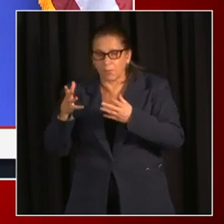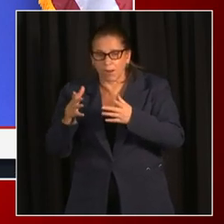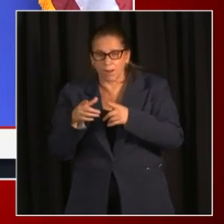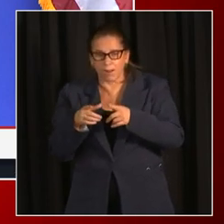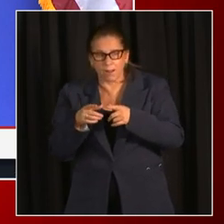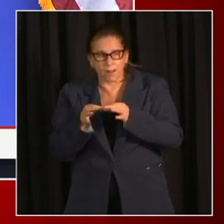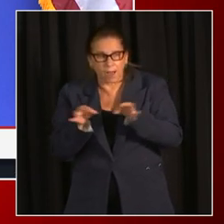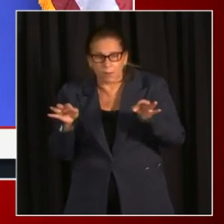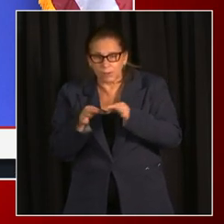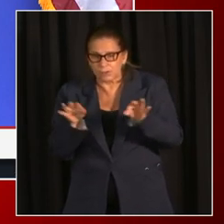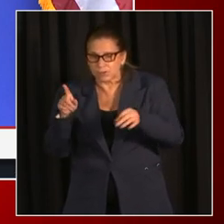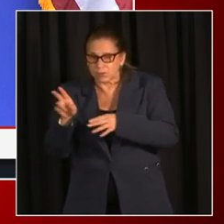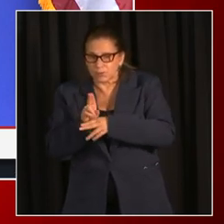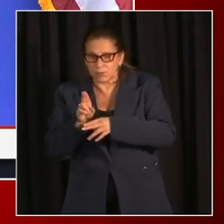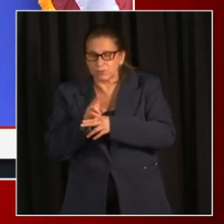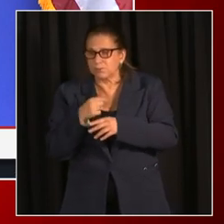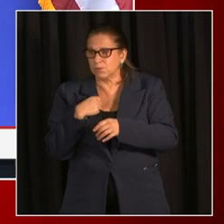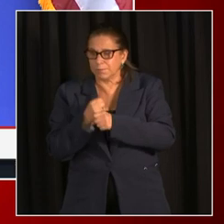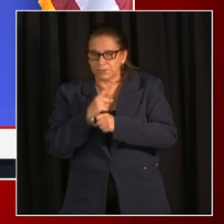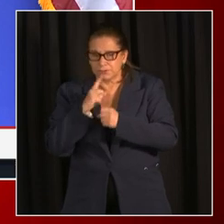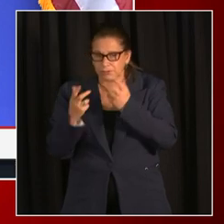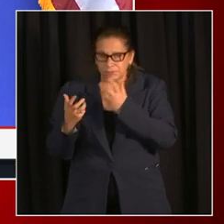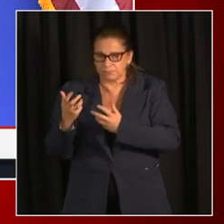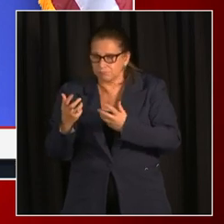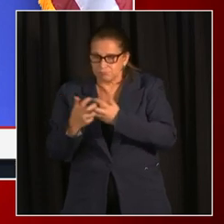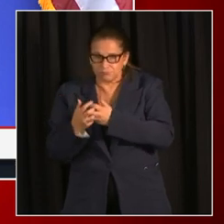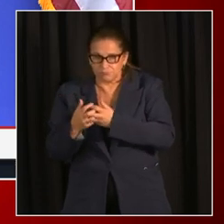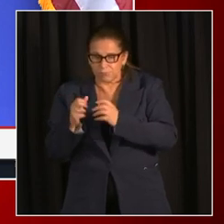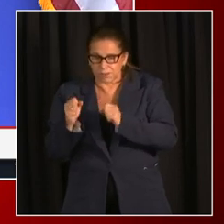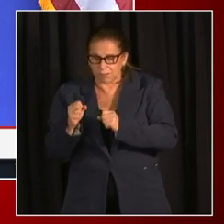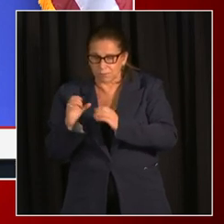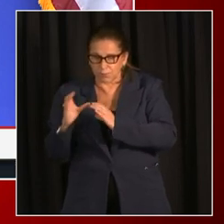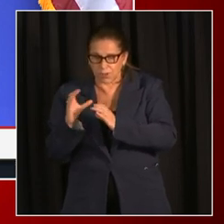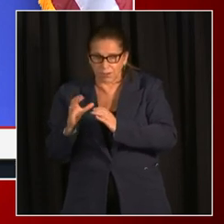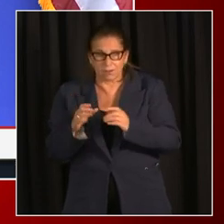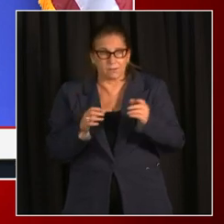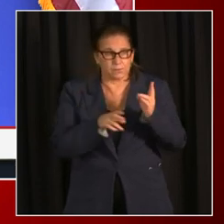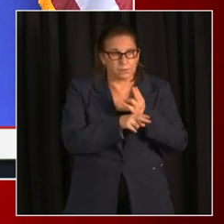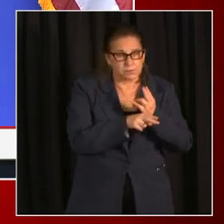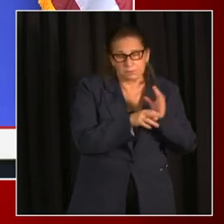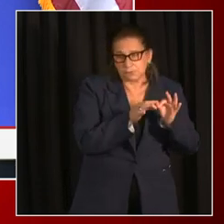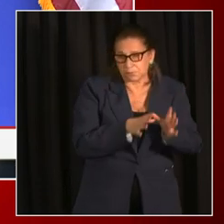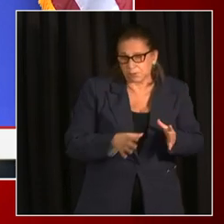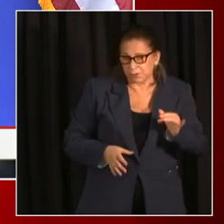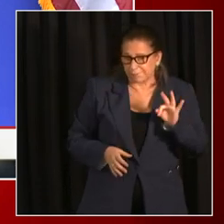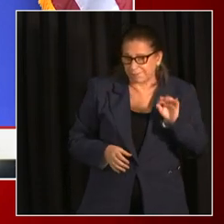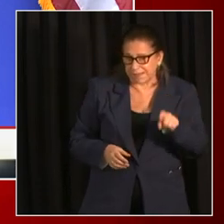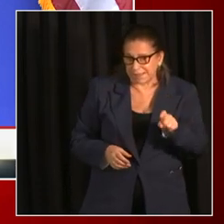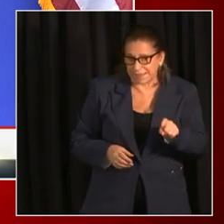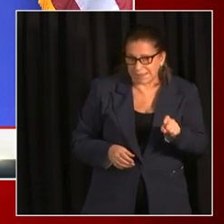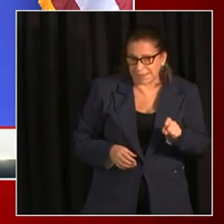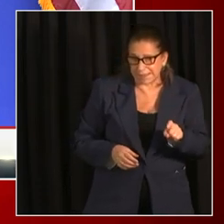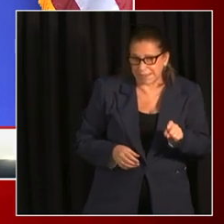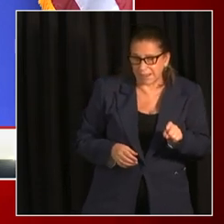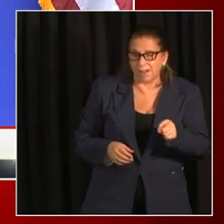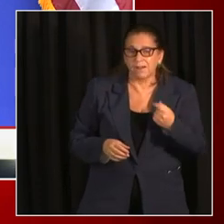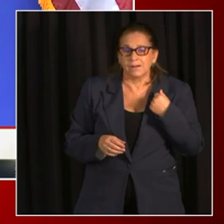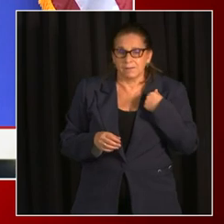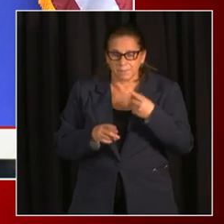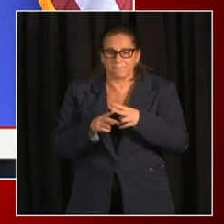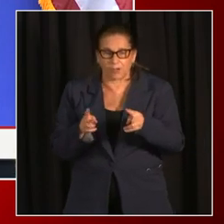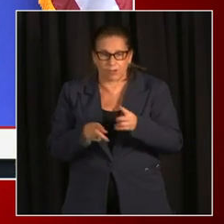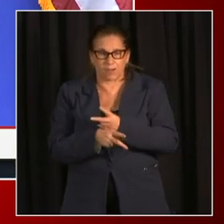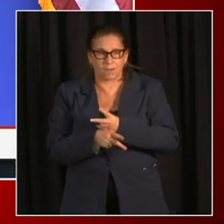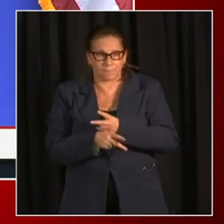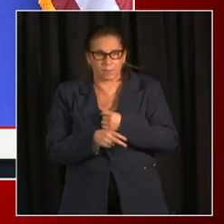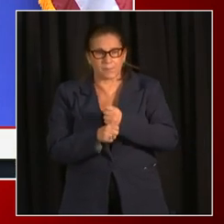place of that the contact is made, we recognize that they need another person who speaks their primary language, and then